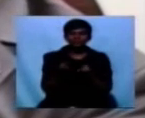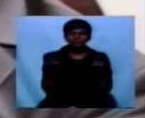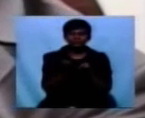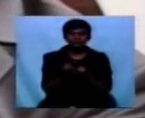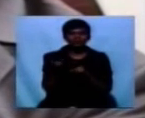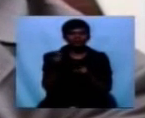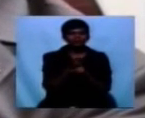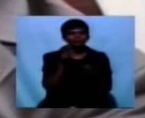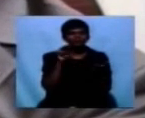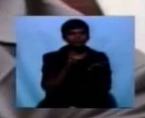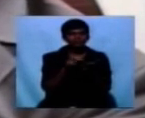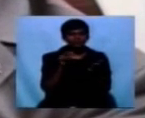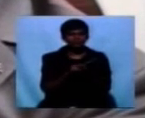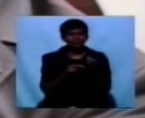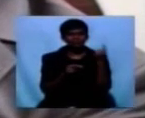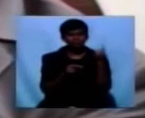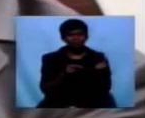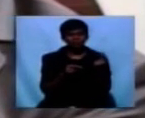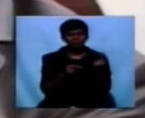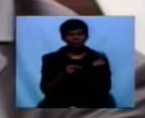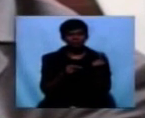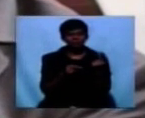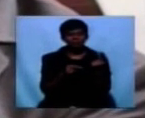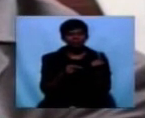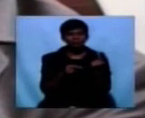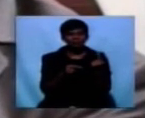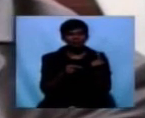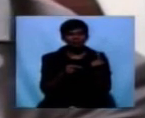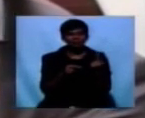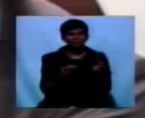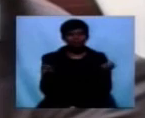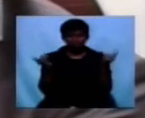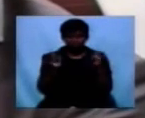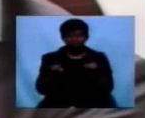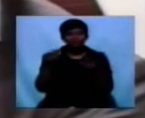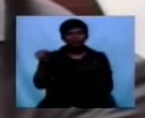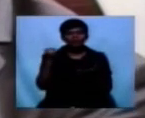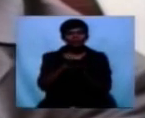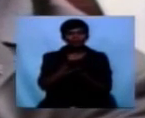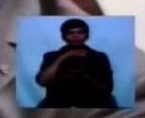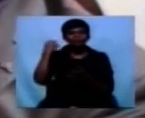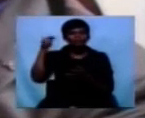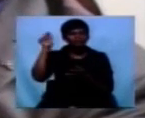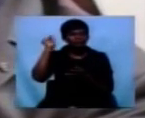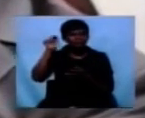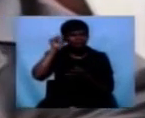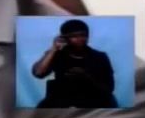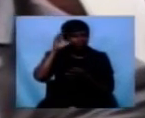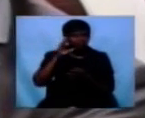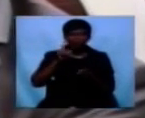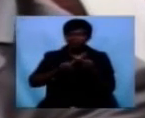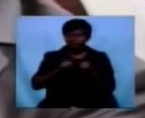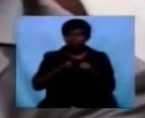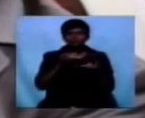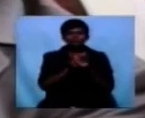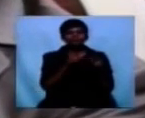from November 1, when we were officially appointed and sworn in as a minister, my friends in